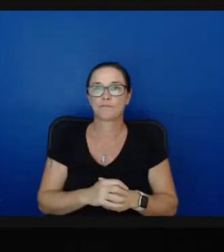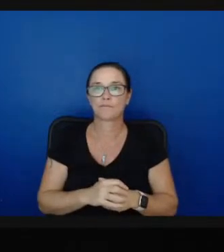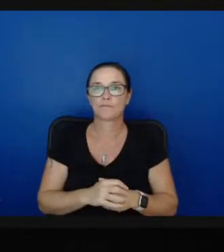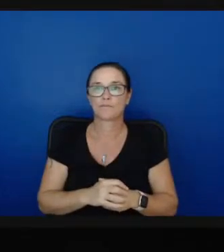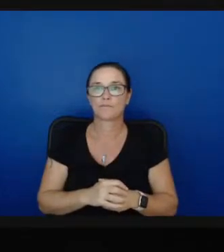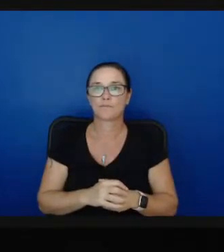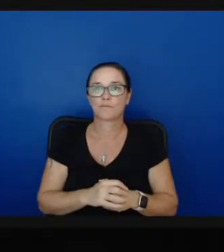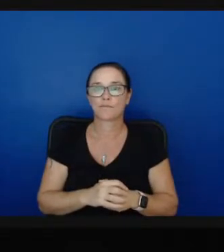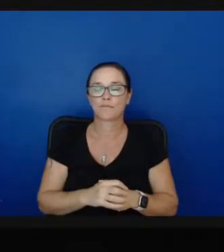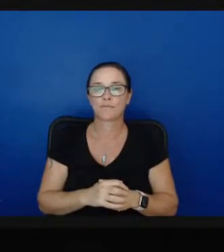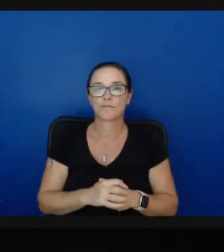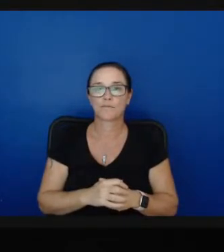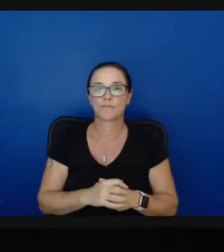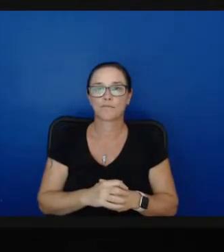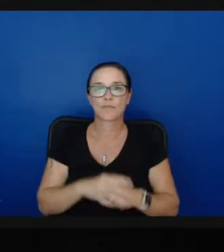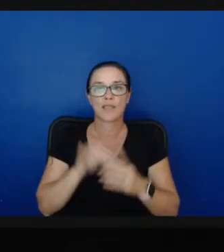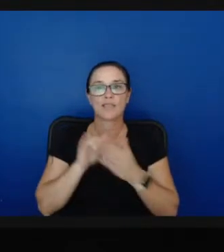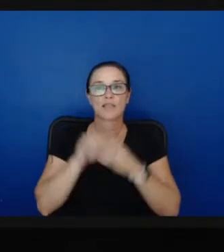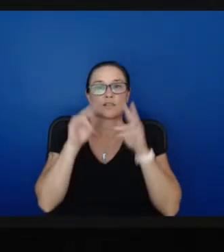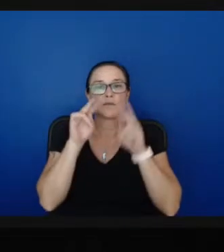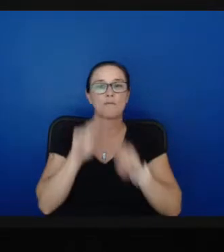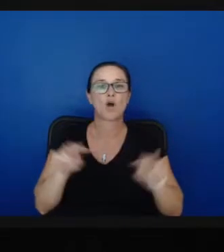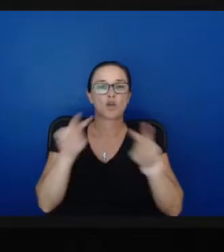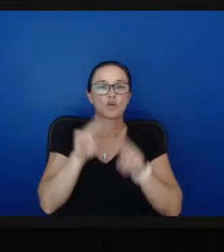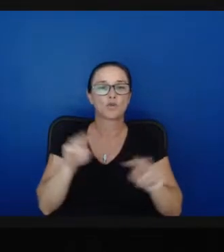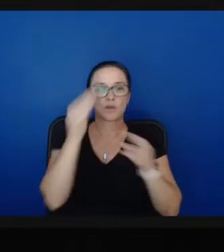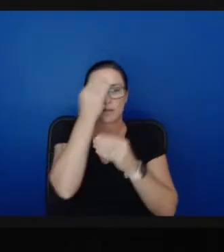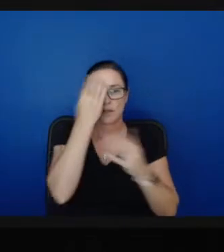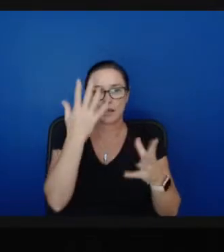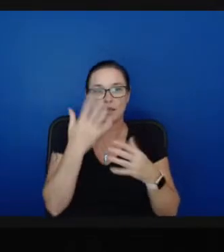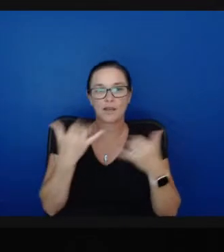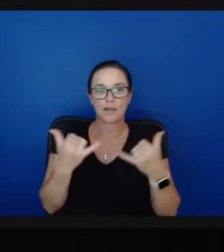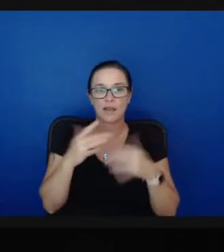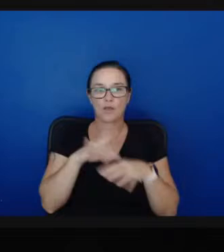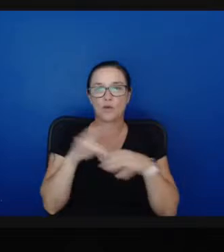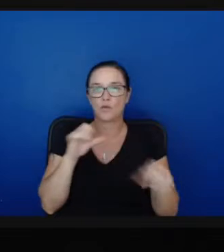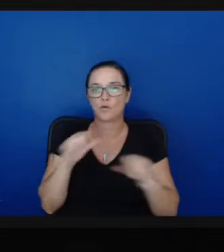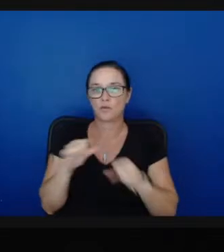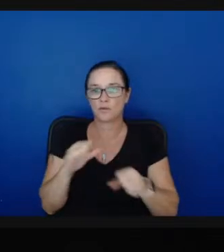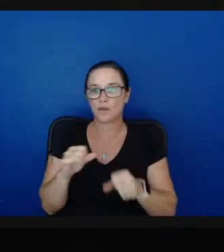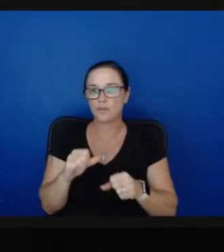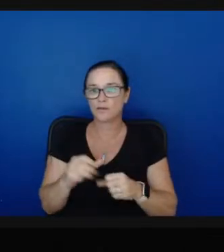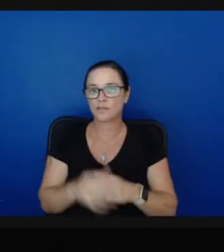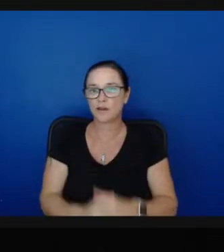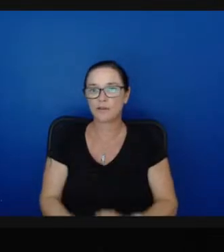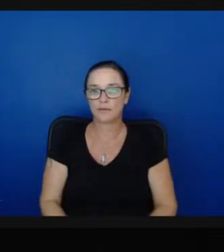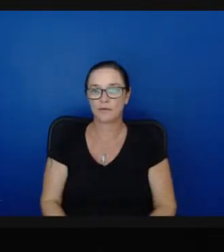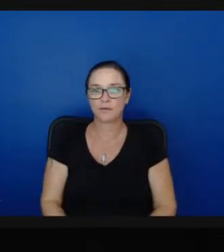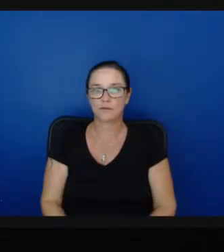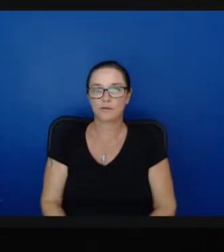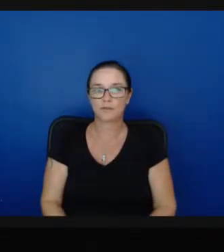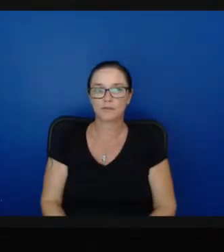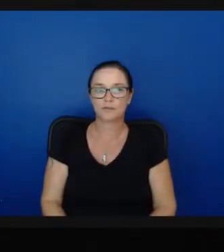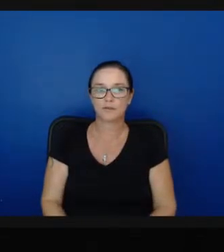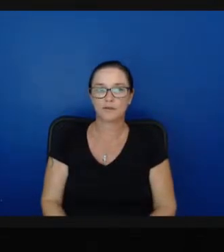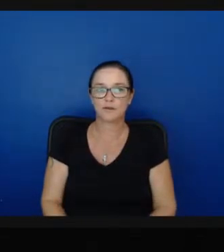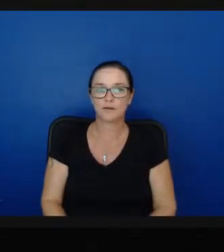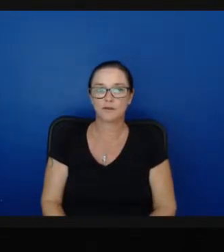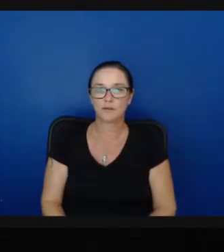Okay, so that's the monitoring data. We'll turn to our earthquakes next and look in a little more detail at the earthquakes